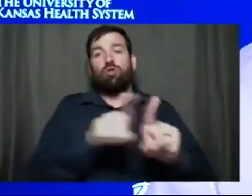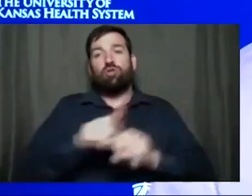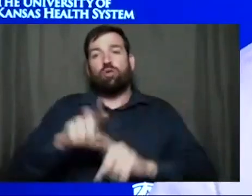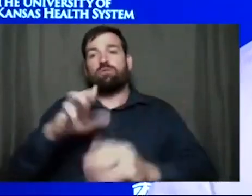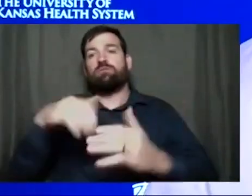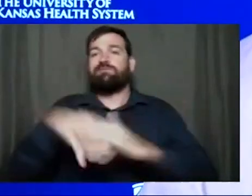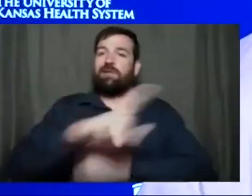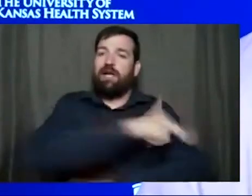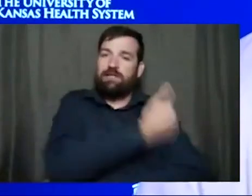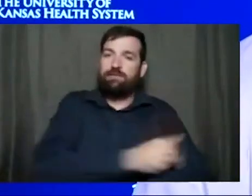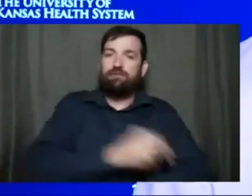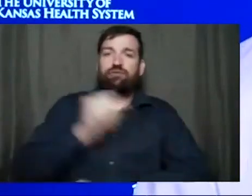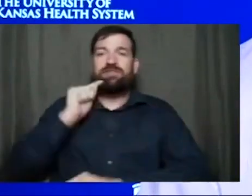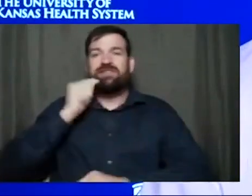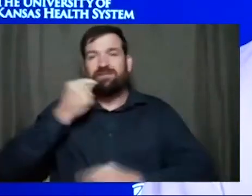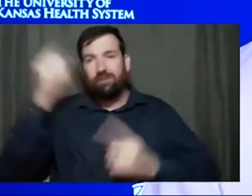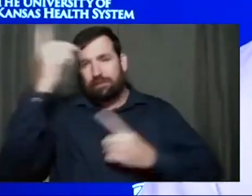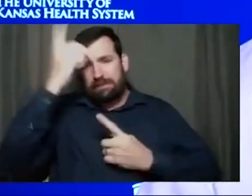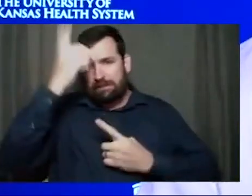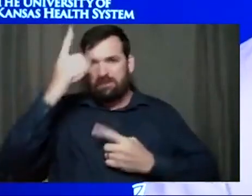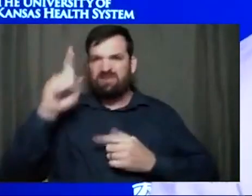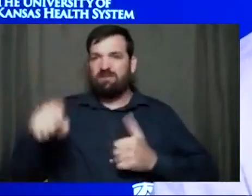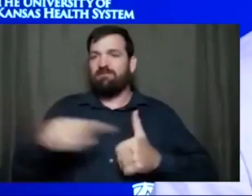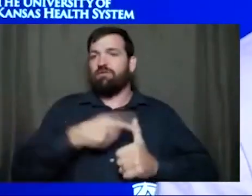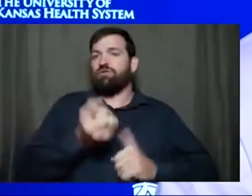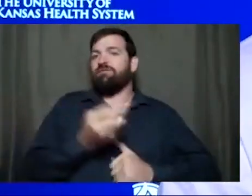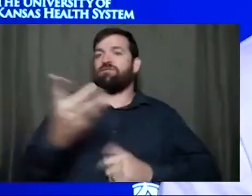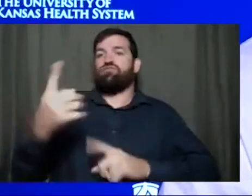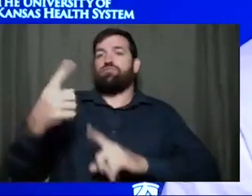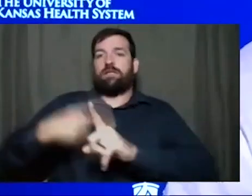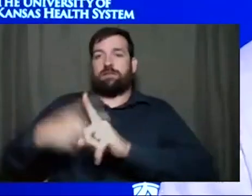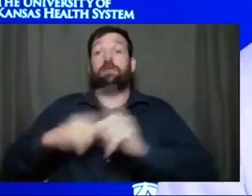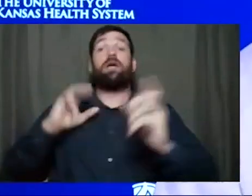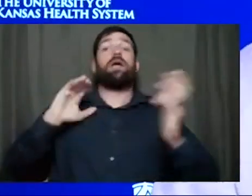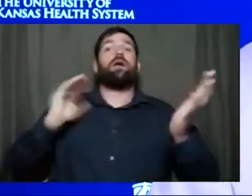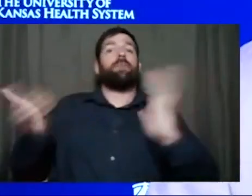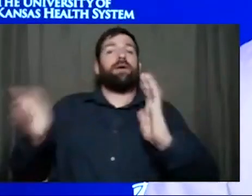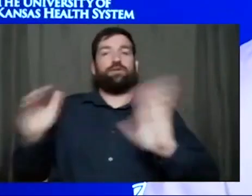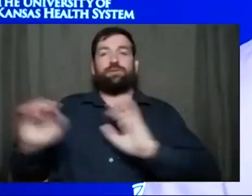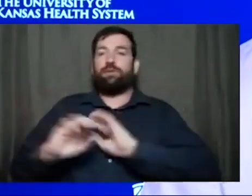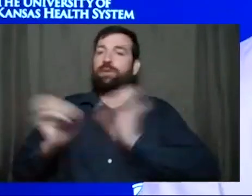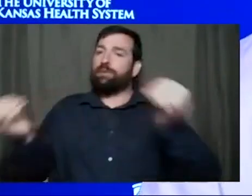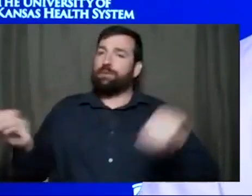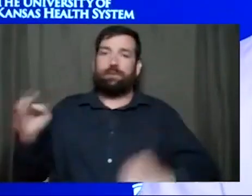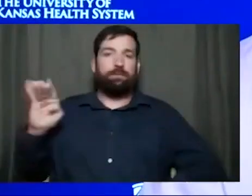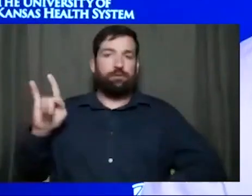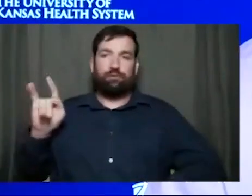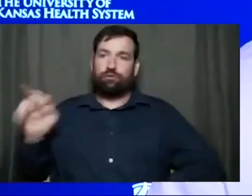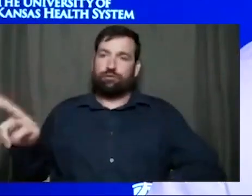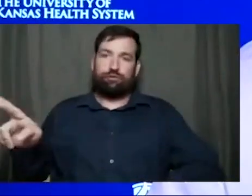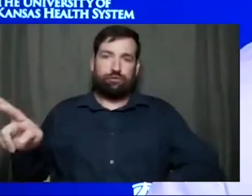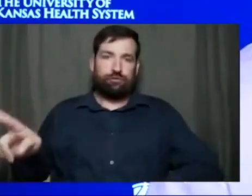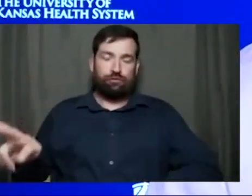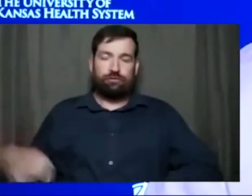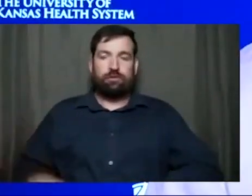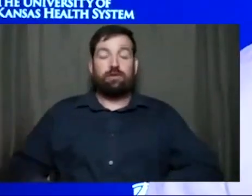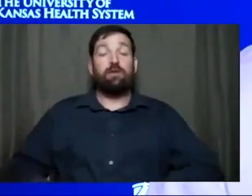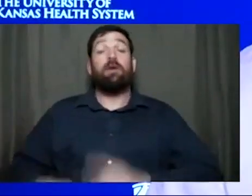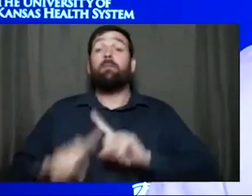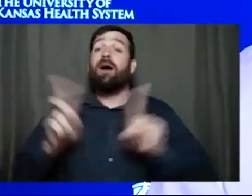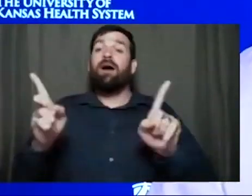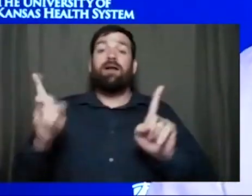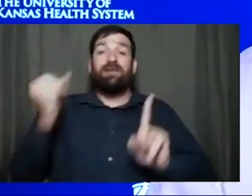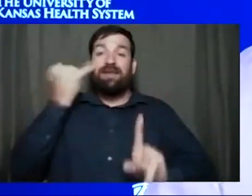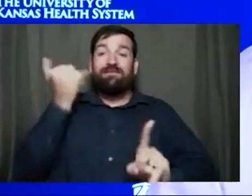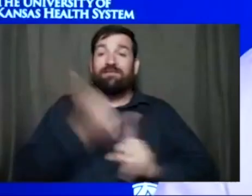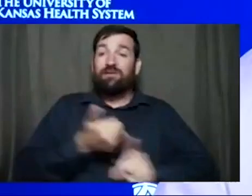especially in that first few months, as compared to those people who did not get that booster. So, but if you've had the infection,